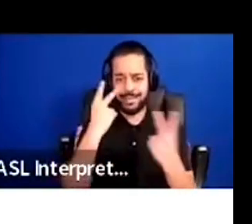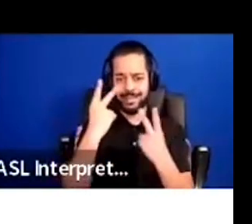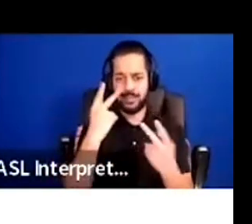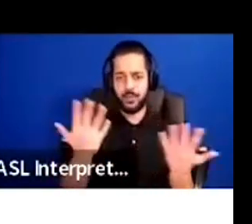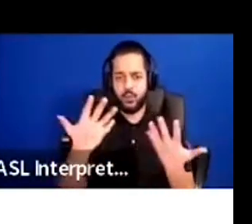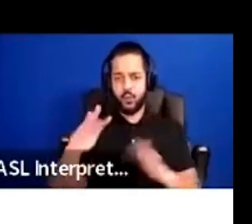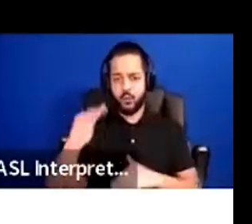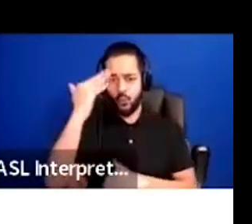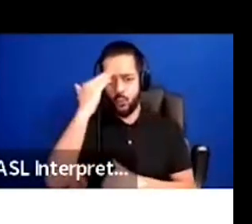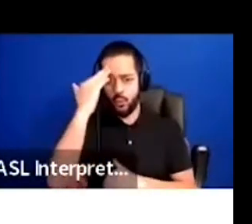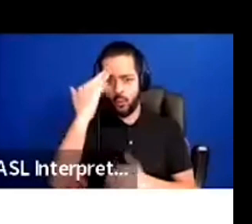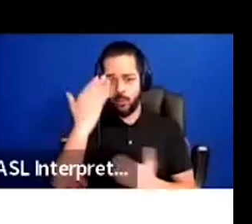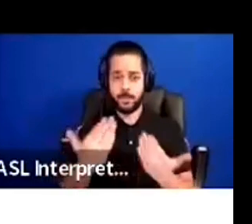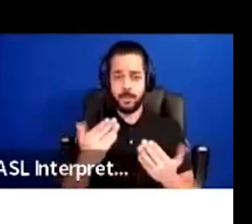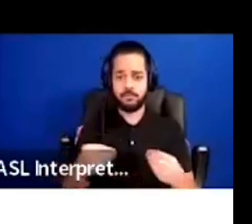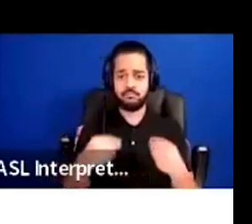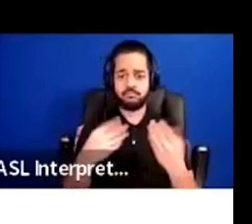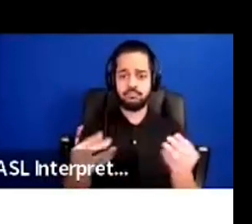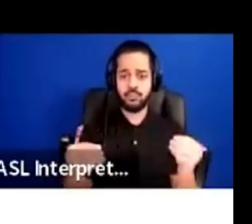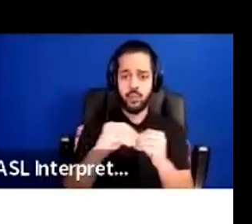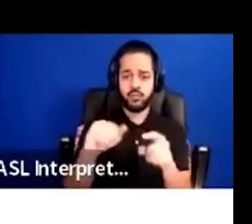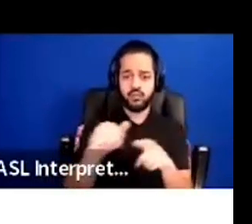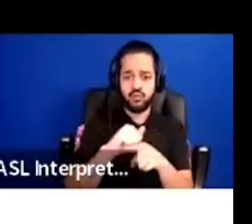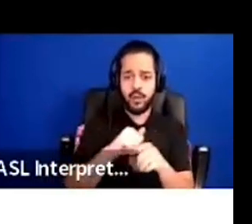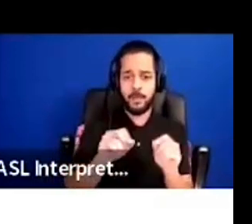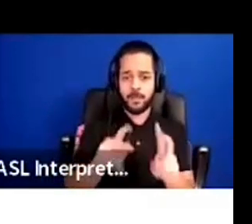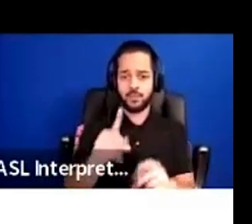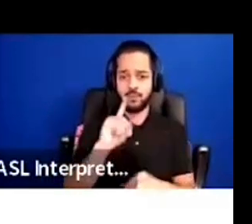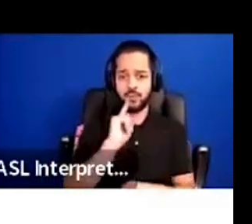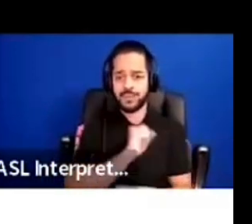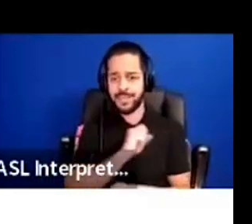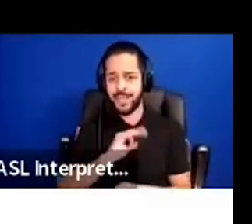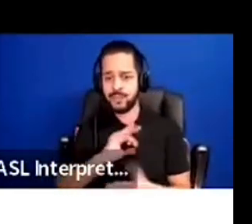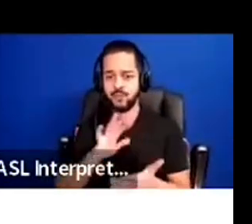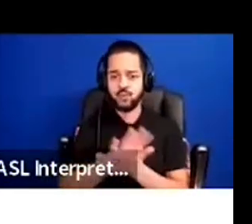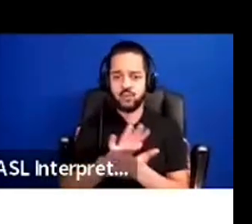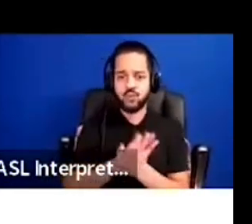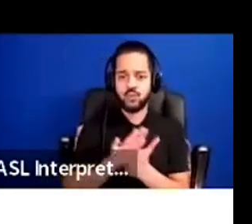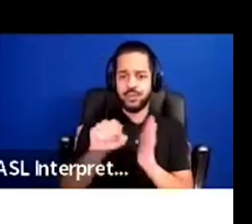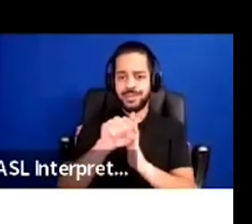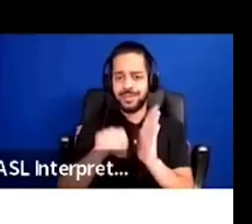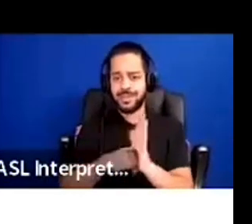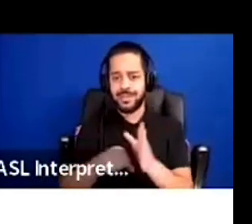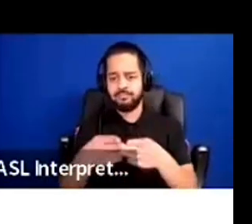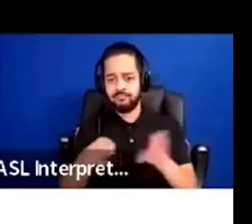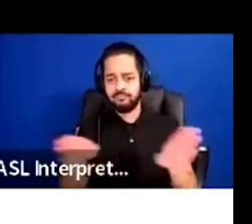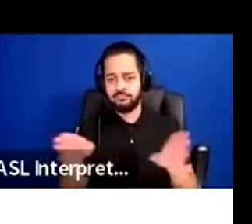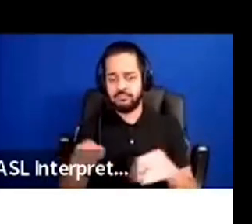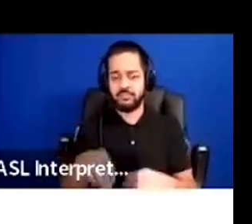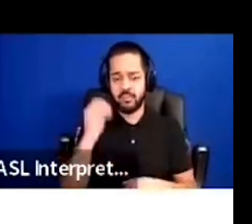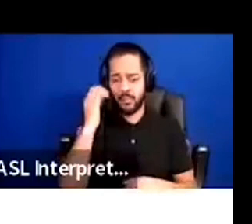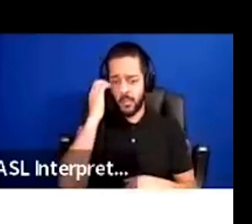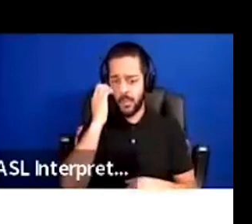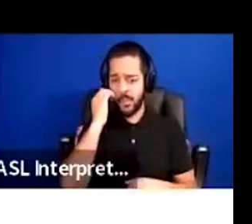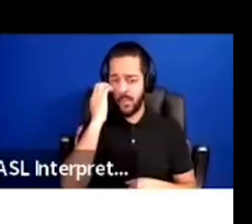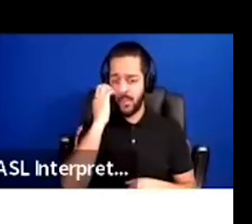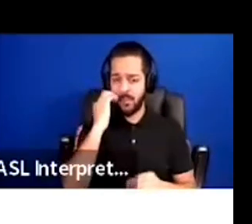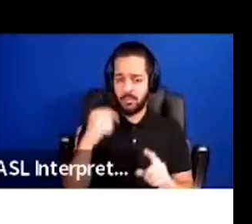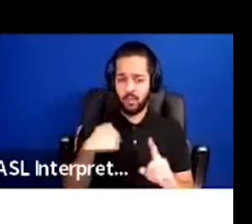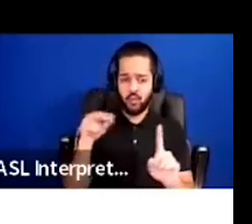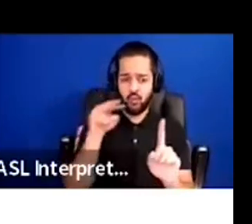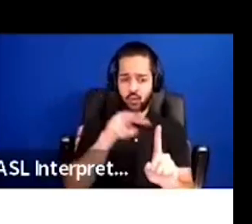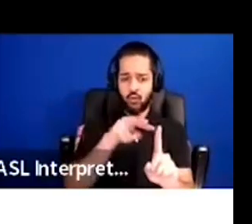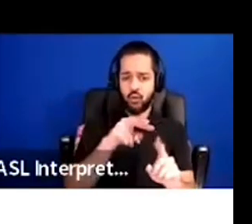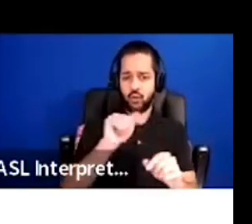training opportunities for our staff, our schools, our state, and looking at our parents and school personnel on how